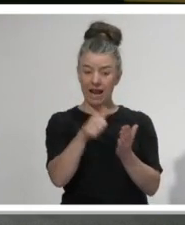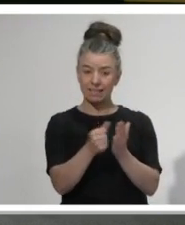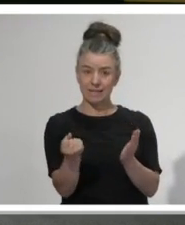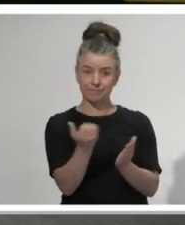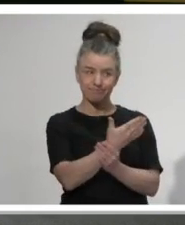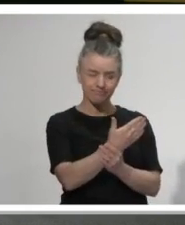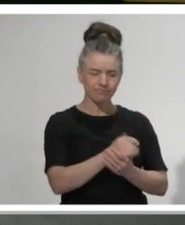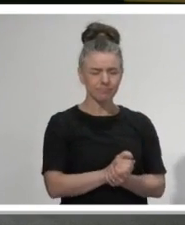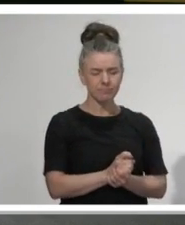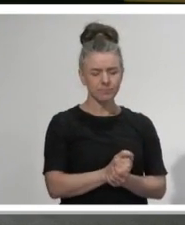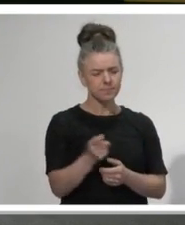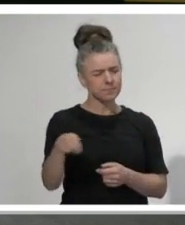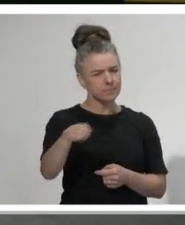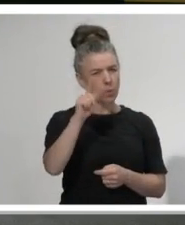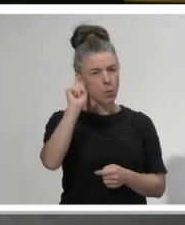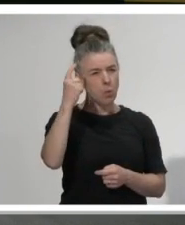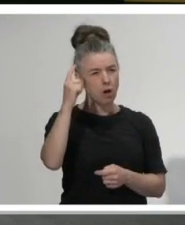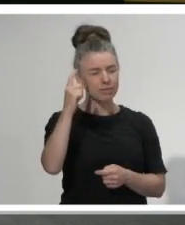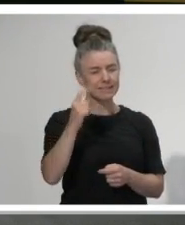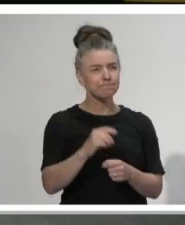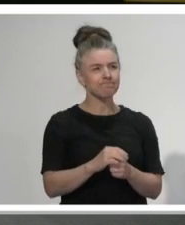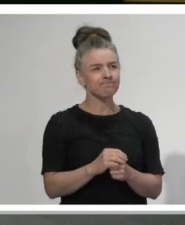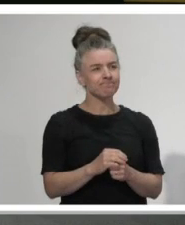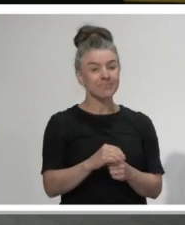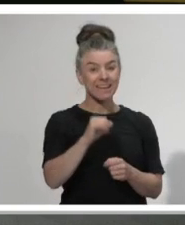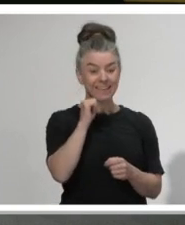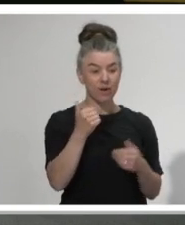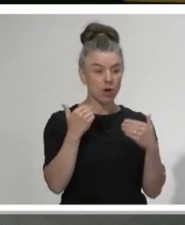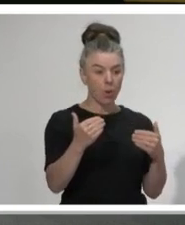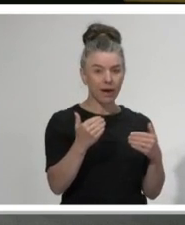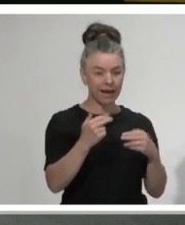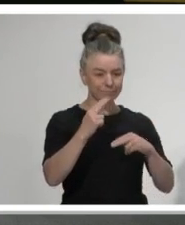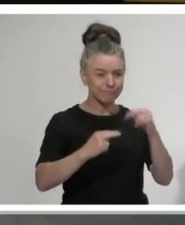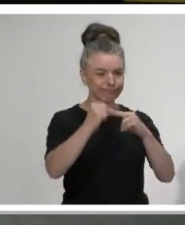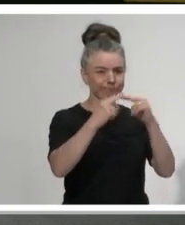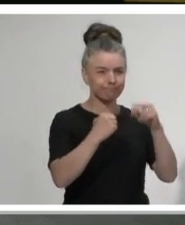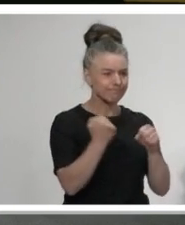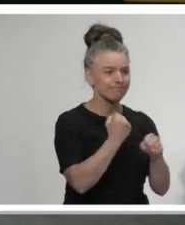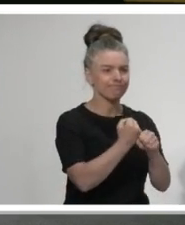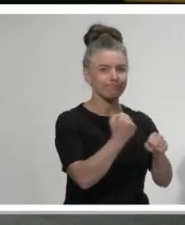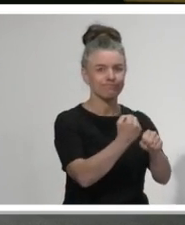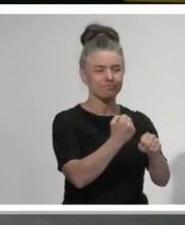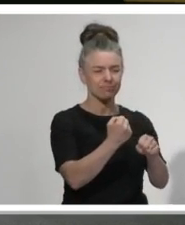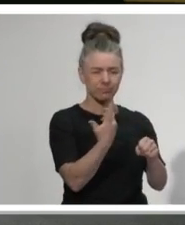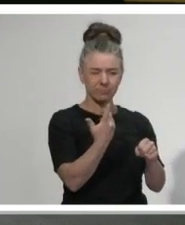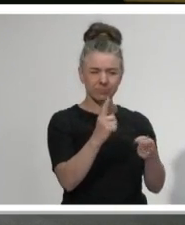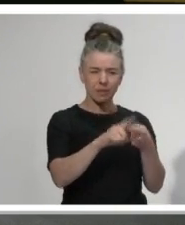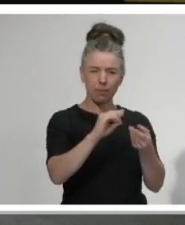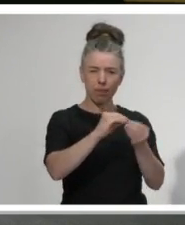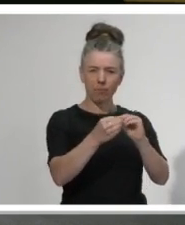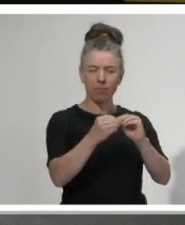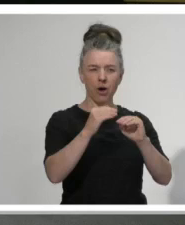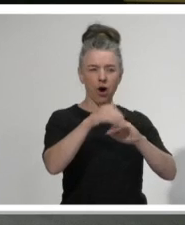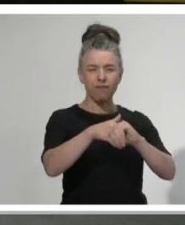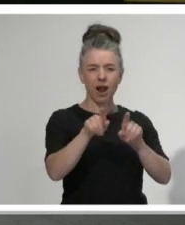shovel-ready projects criteria doesn't address things like gas emissions and effects on climate change, which they're warning could